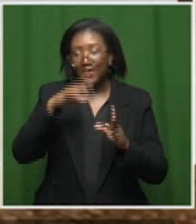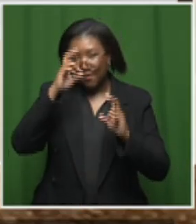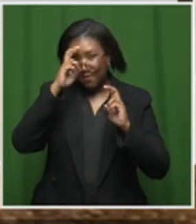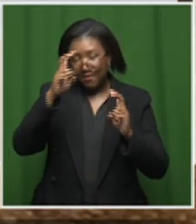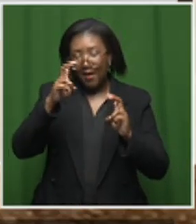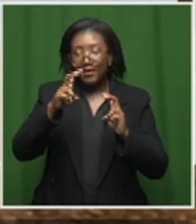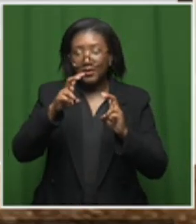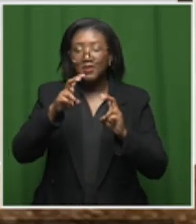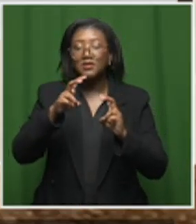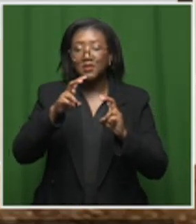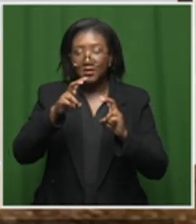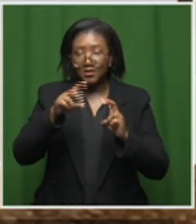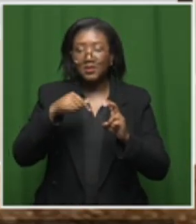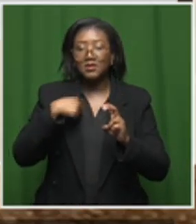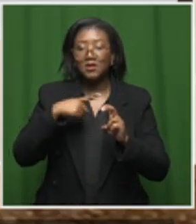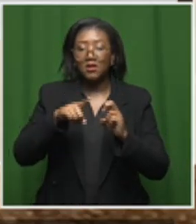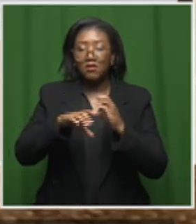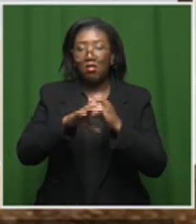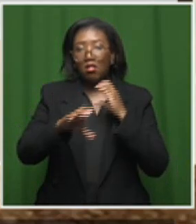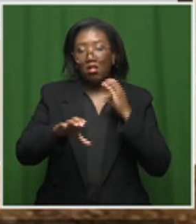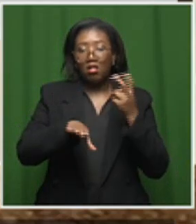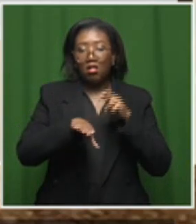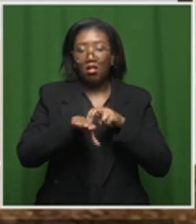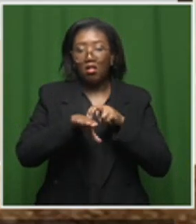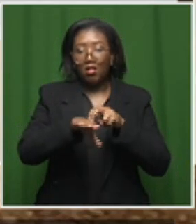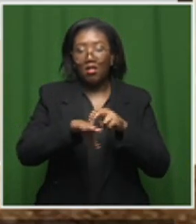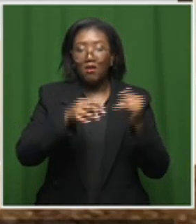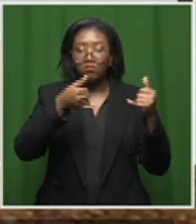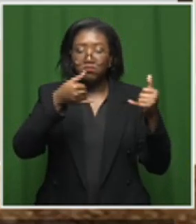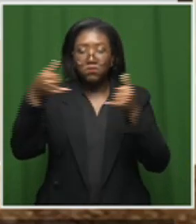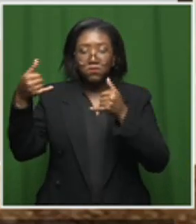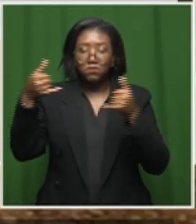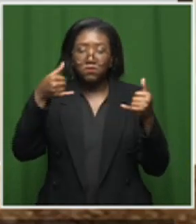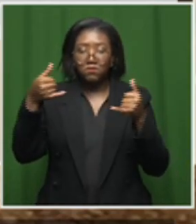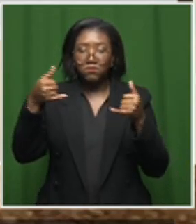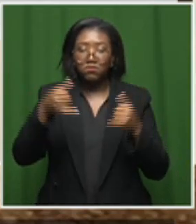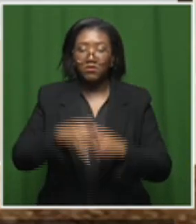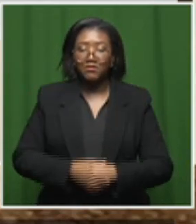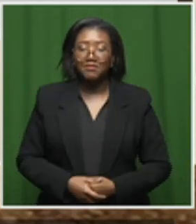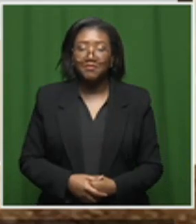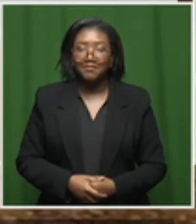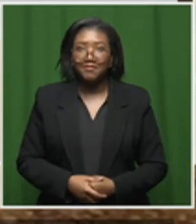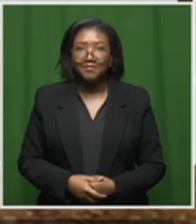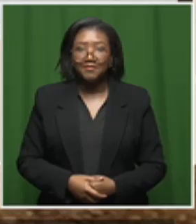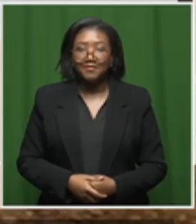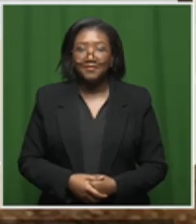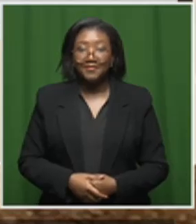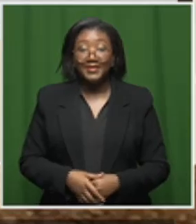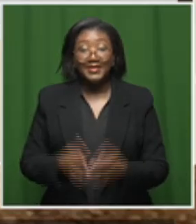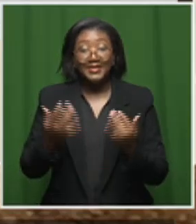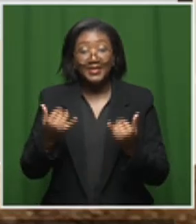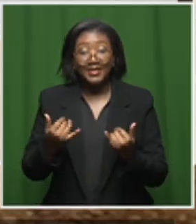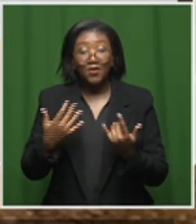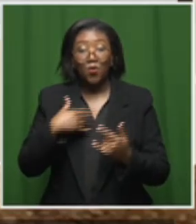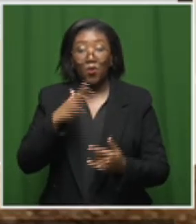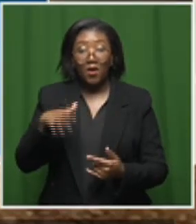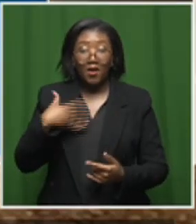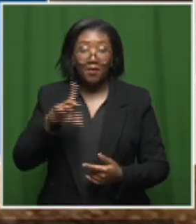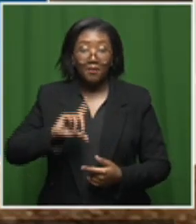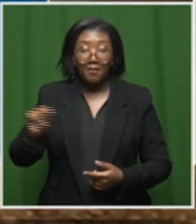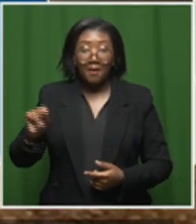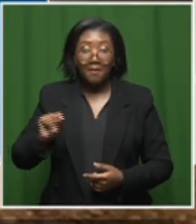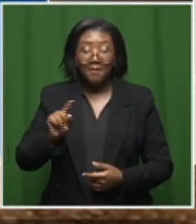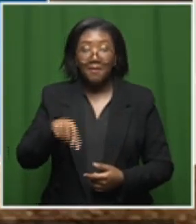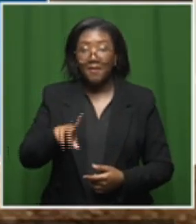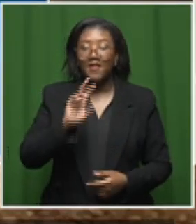will be disruptive, but go and give the boys a big cheer. It's going to be very exciting. And then as that all wraps up and you're thinking about leaving the CBD on